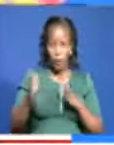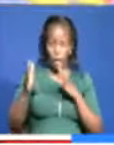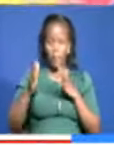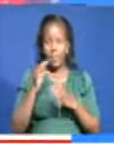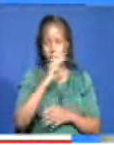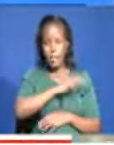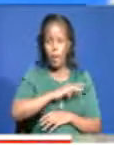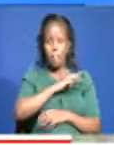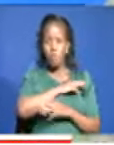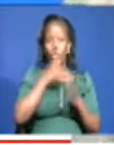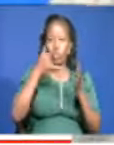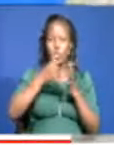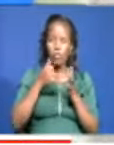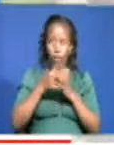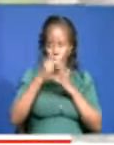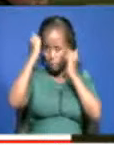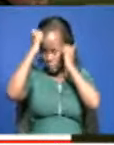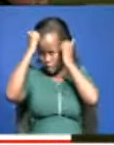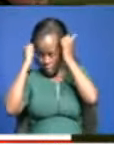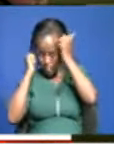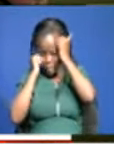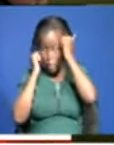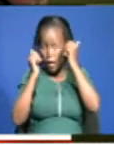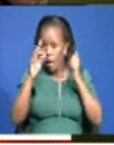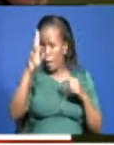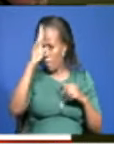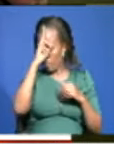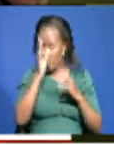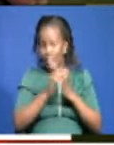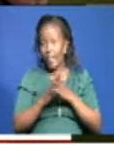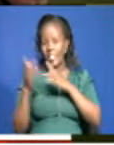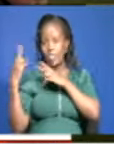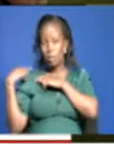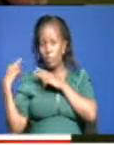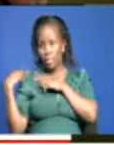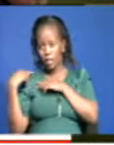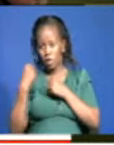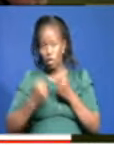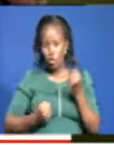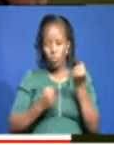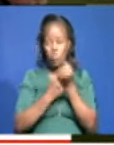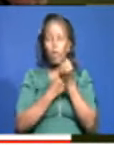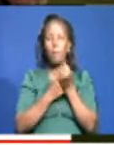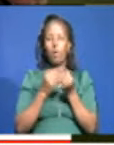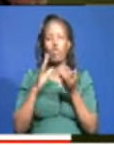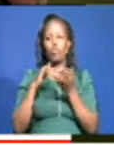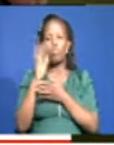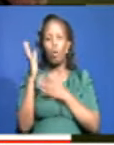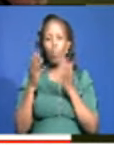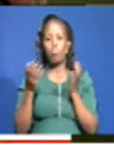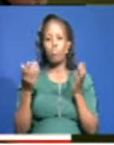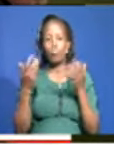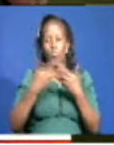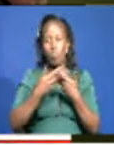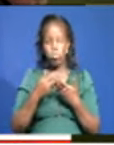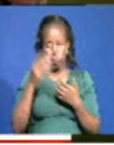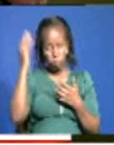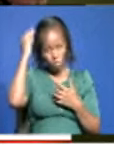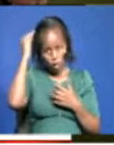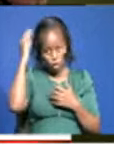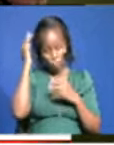military, police and civilian component in its mandate overview, which is to support the capacity building of the integrated Somali security and police